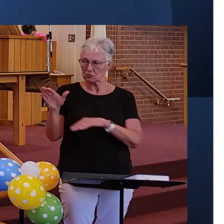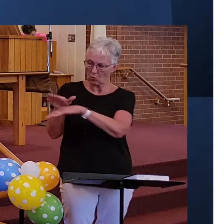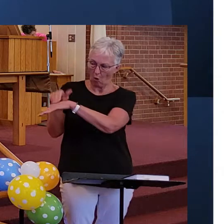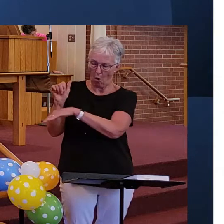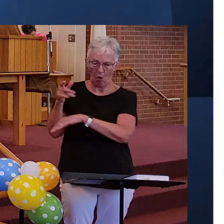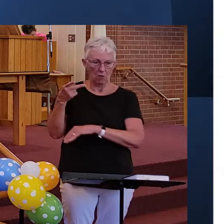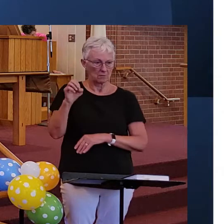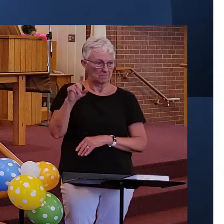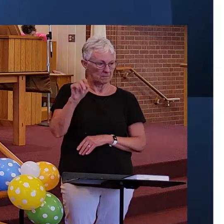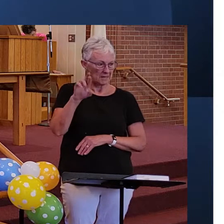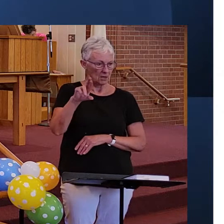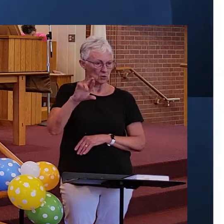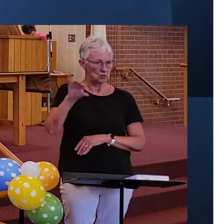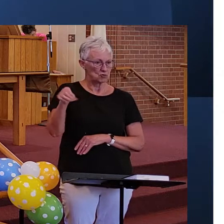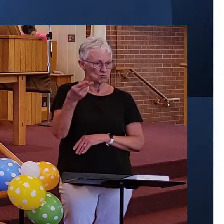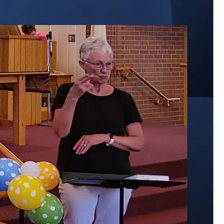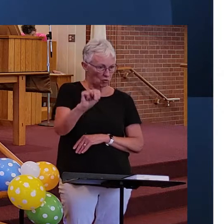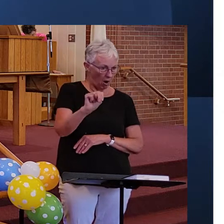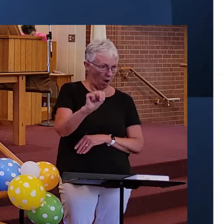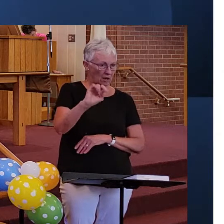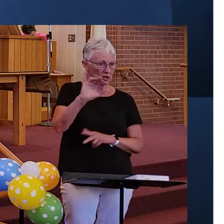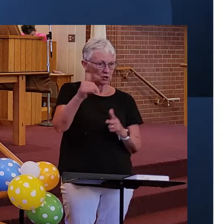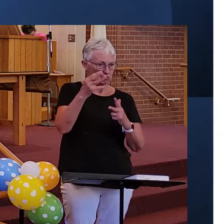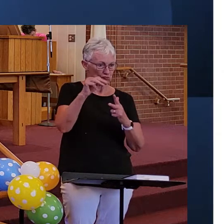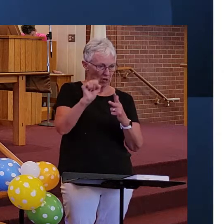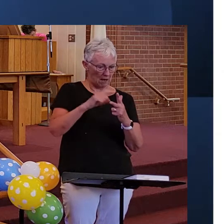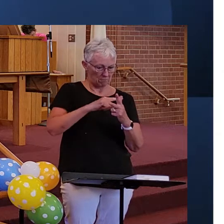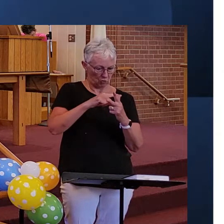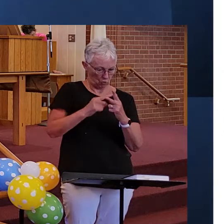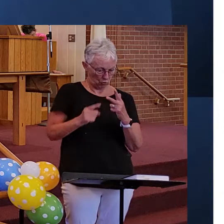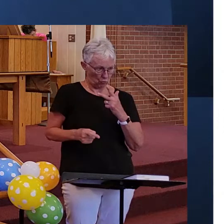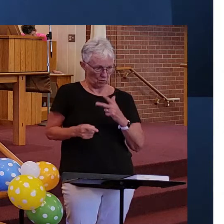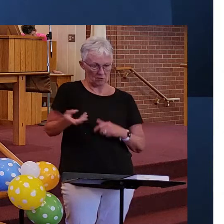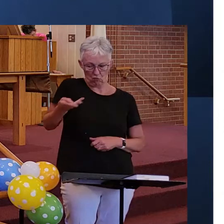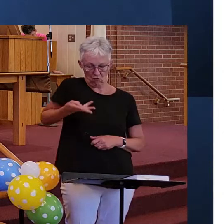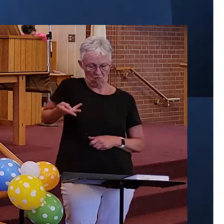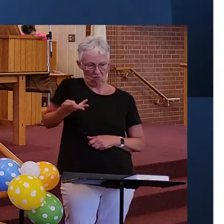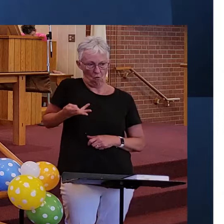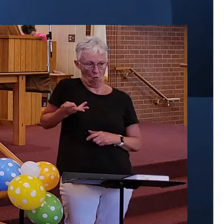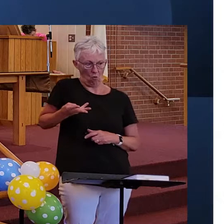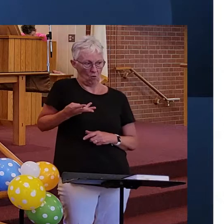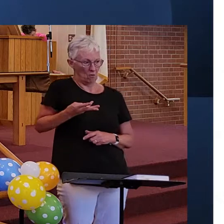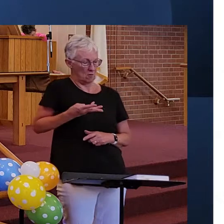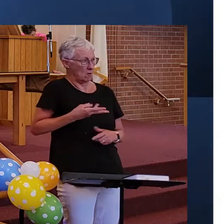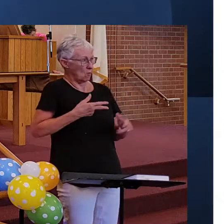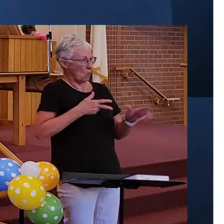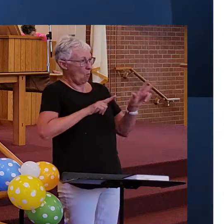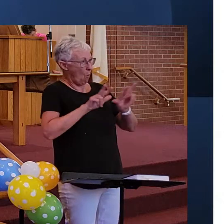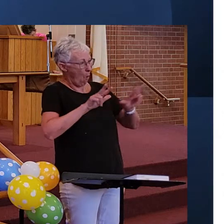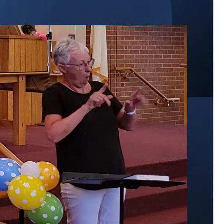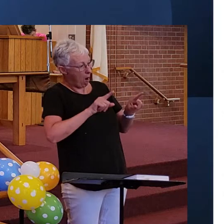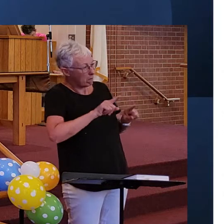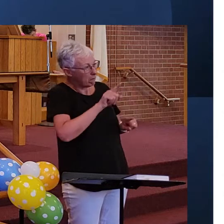and John and James and went up on the mountain to pray.